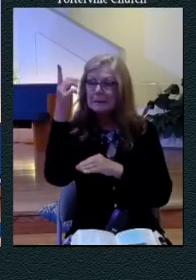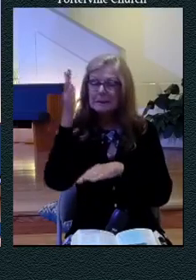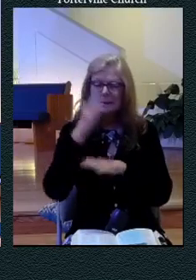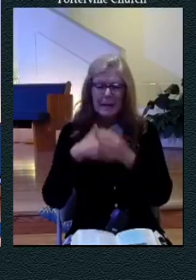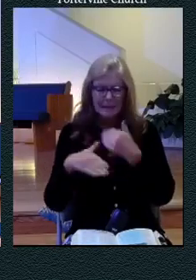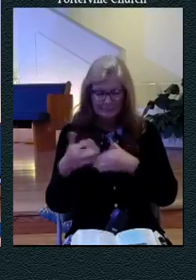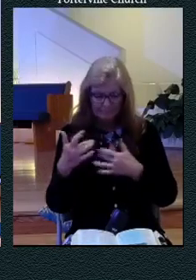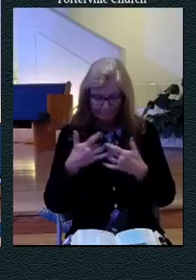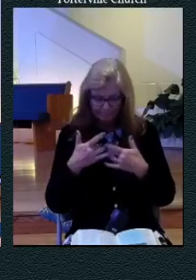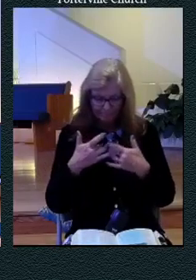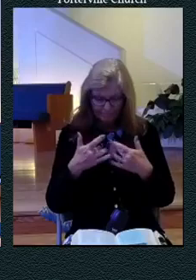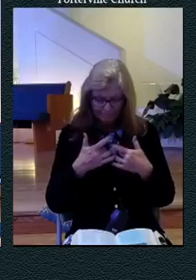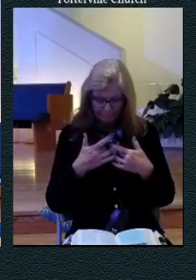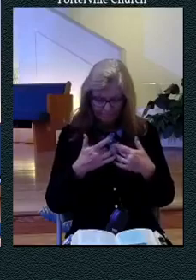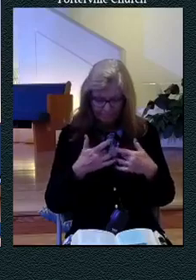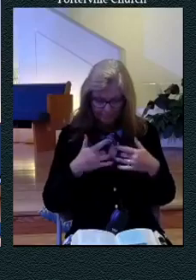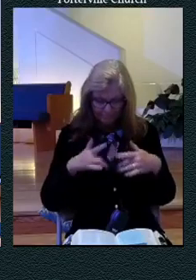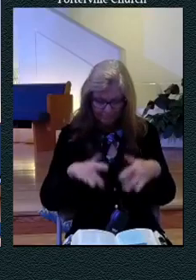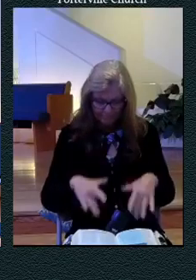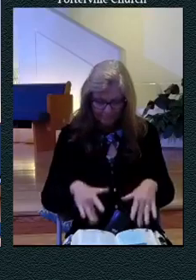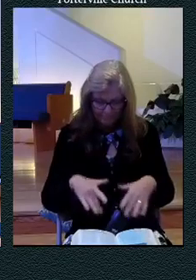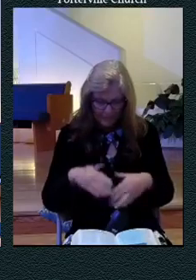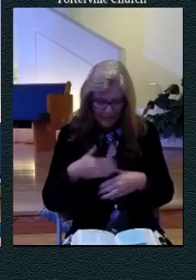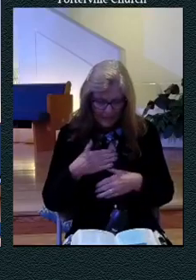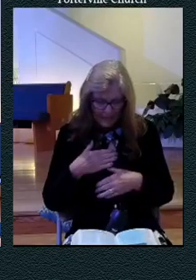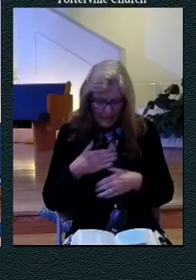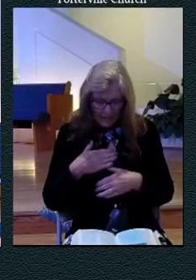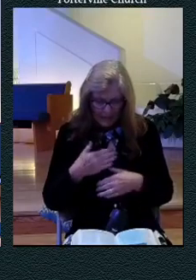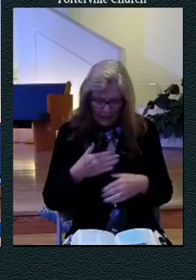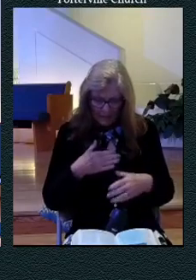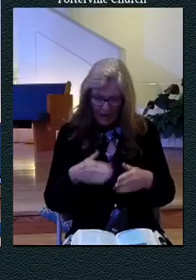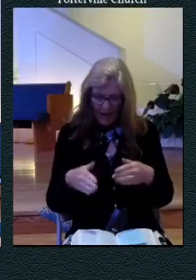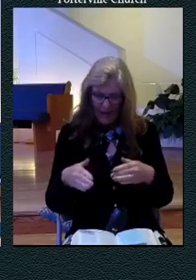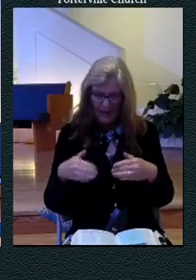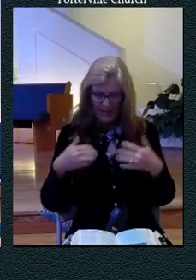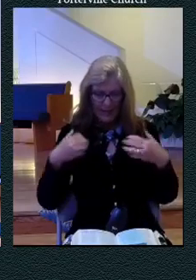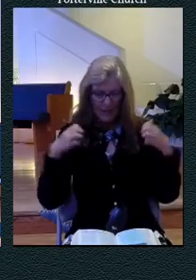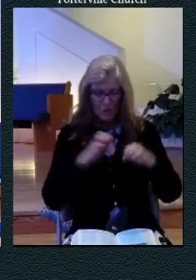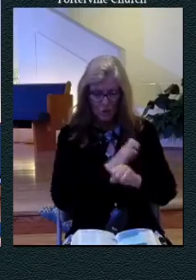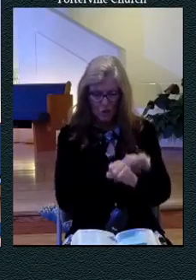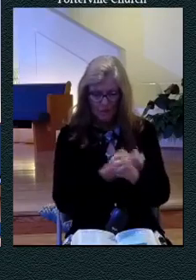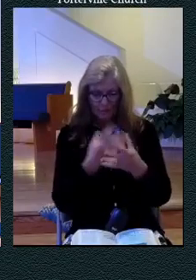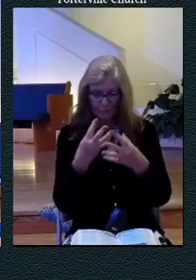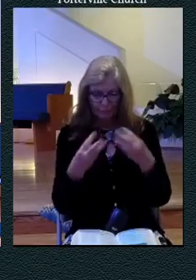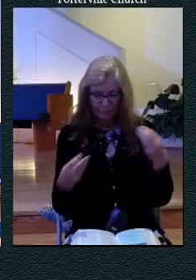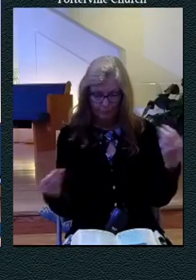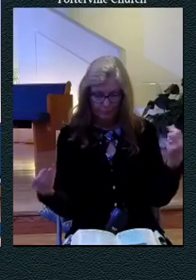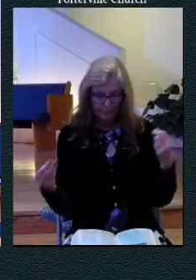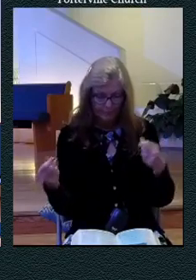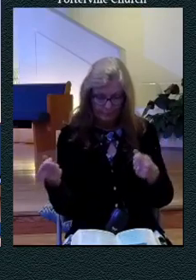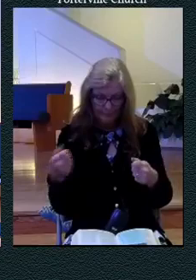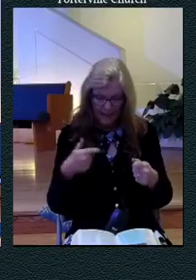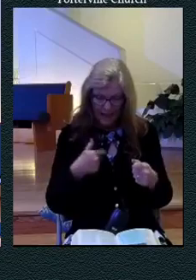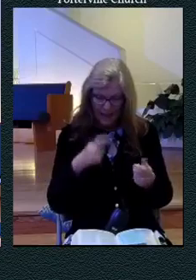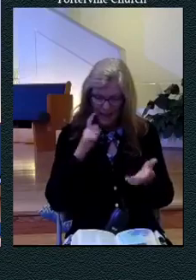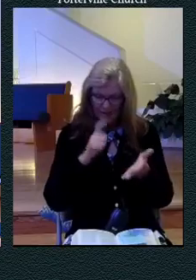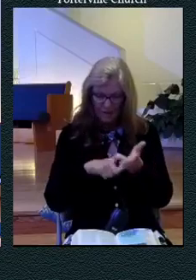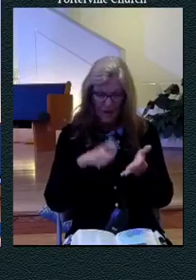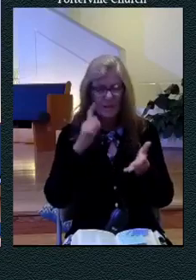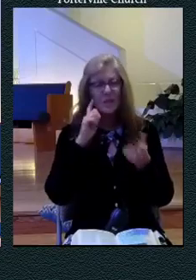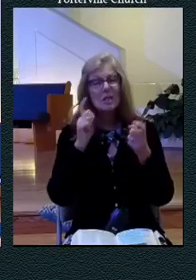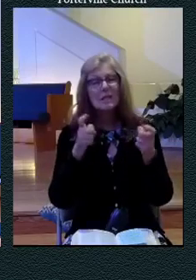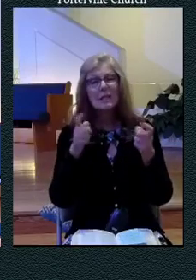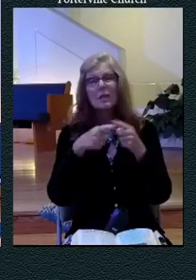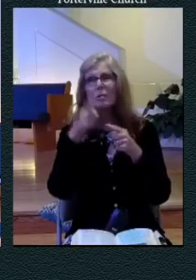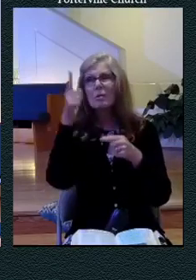as with the dry heat of summer. I acknowledged my sin to you, and I did not hide my guilt. I said,